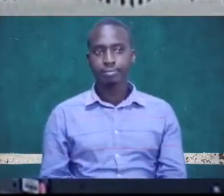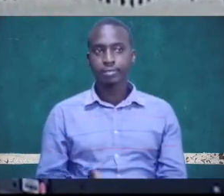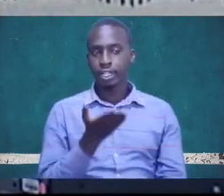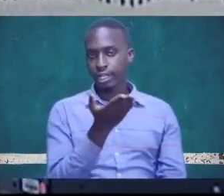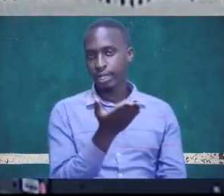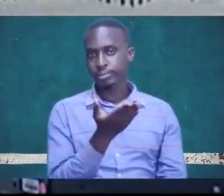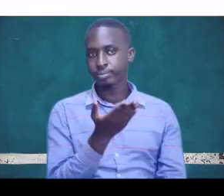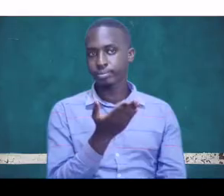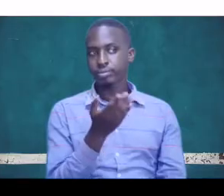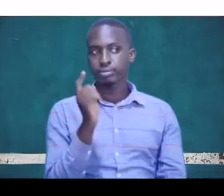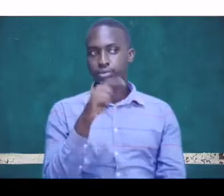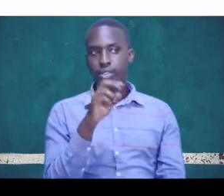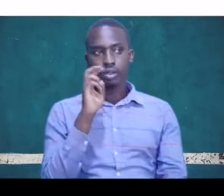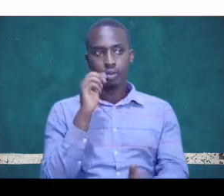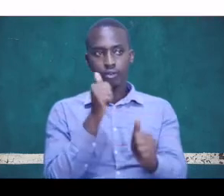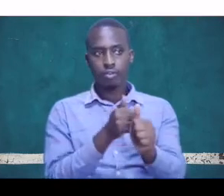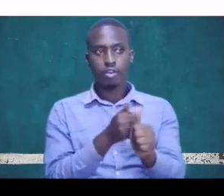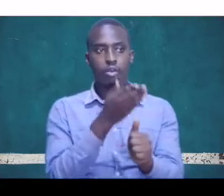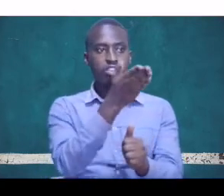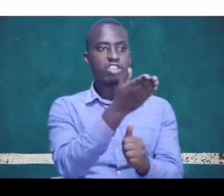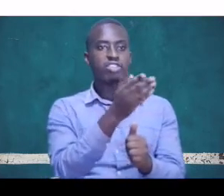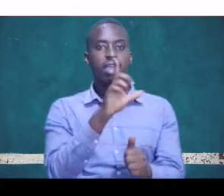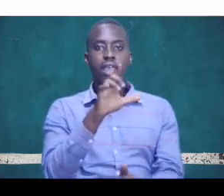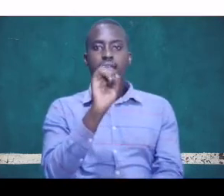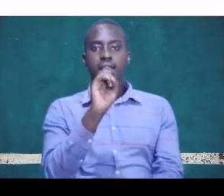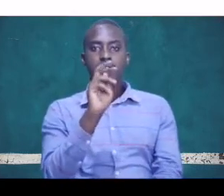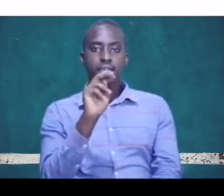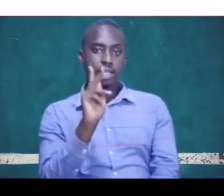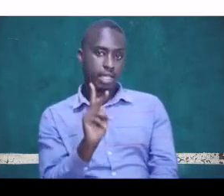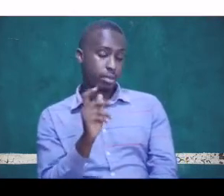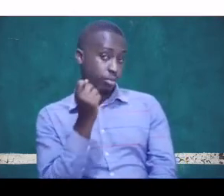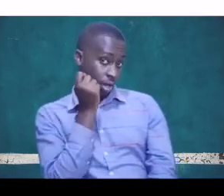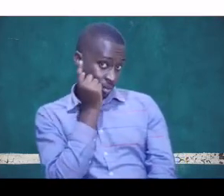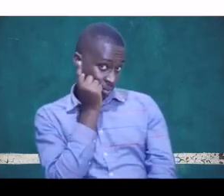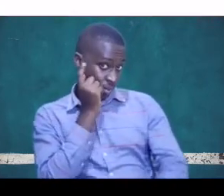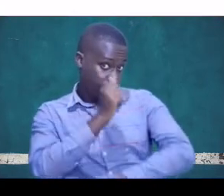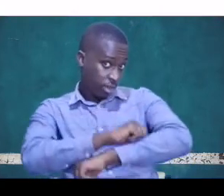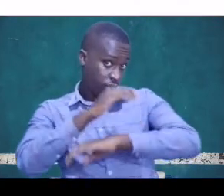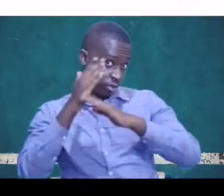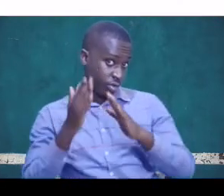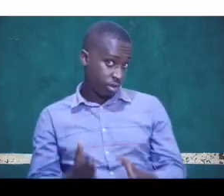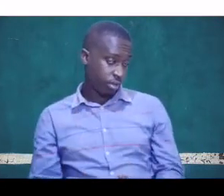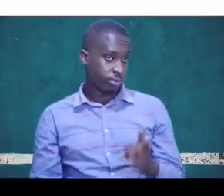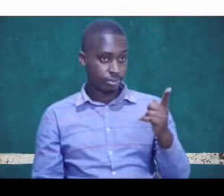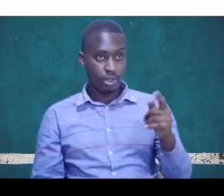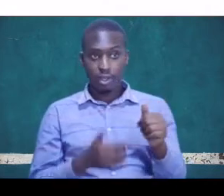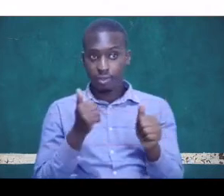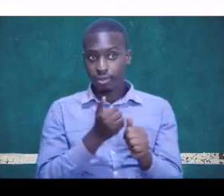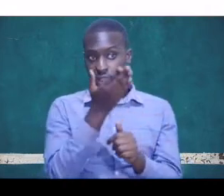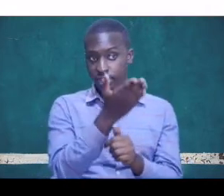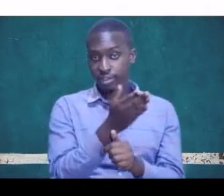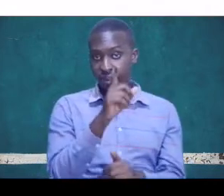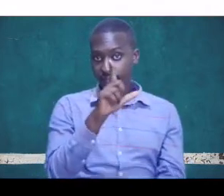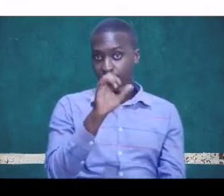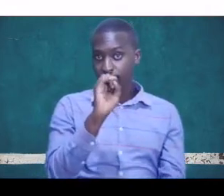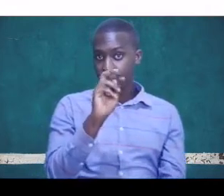Here, you are going now to follow the link. Do you understand, students? You follow the link,